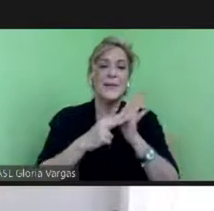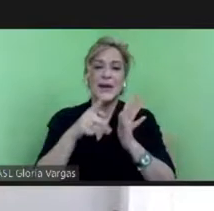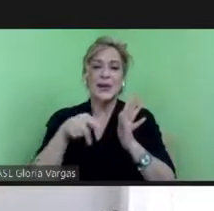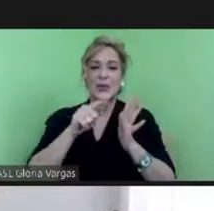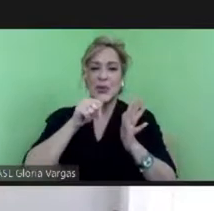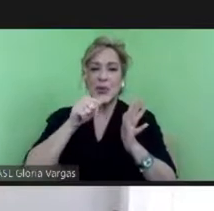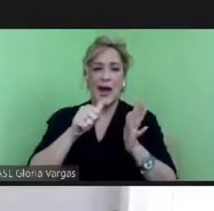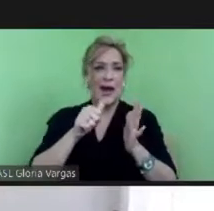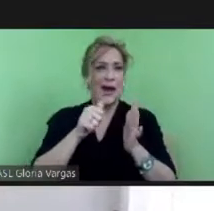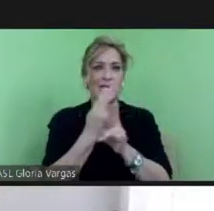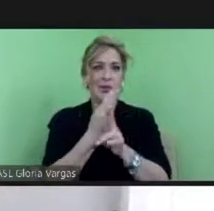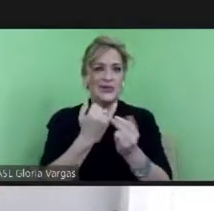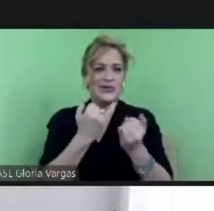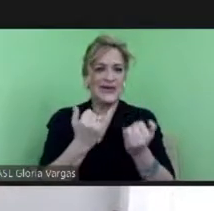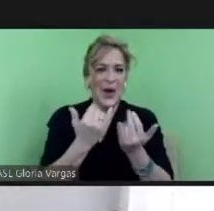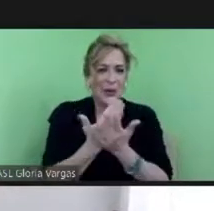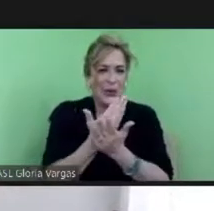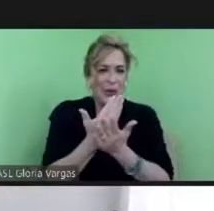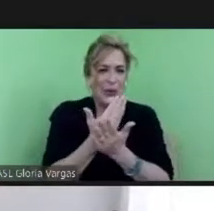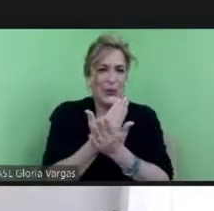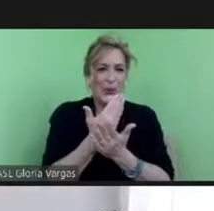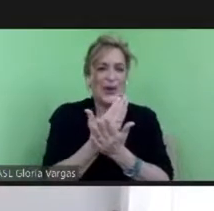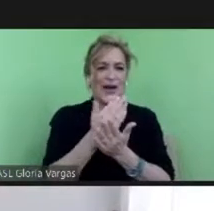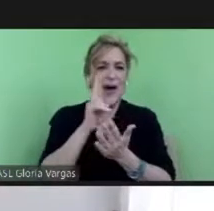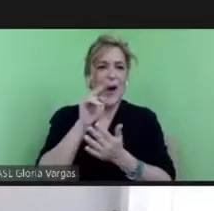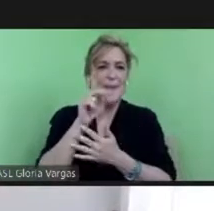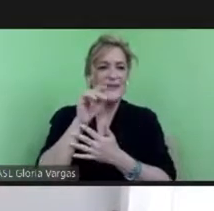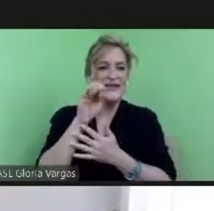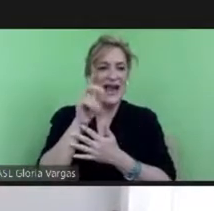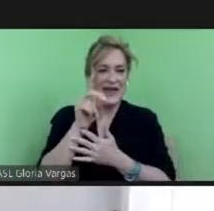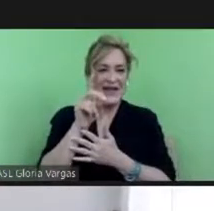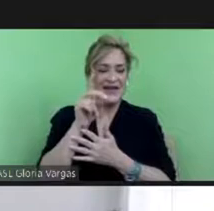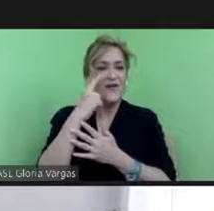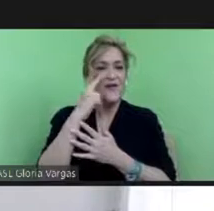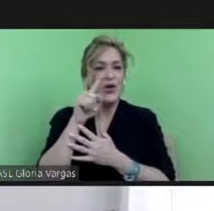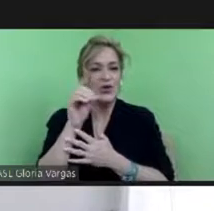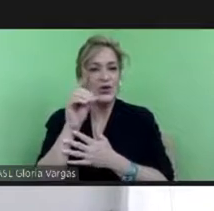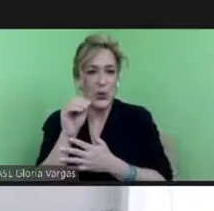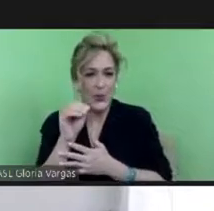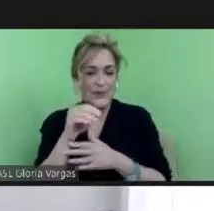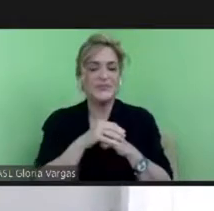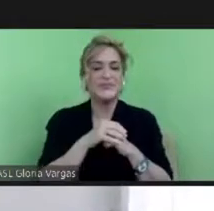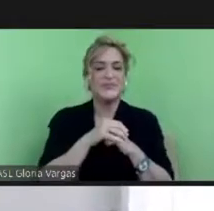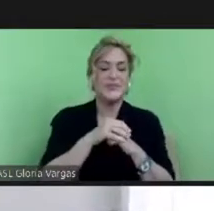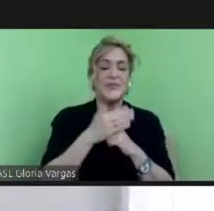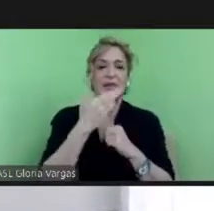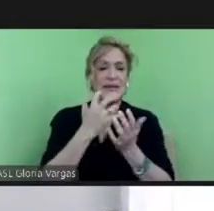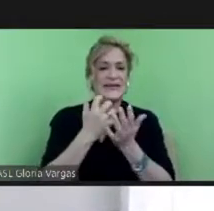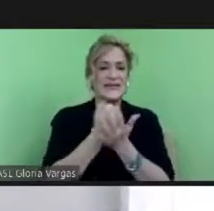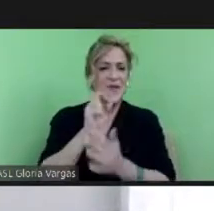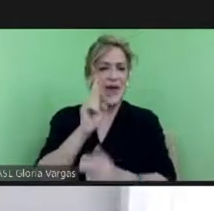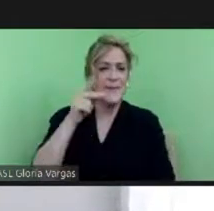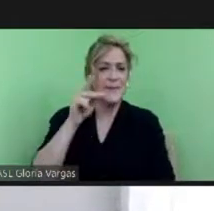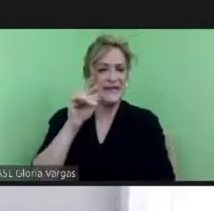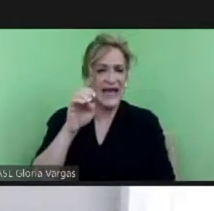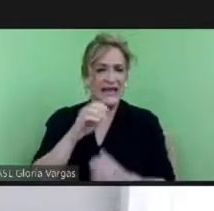need to update. The Zoom chat is open to our panelists, and we will be